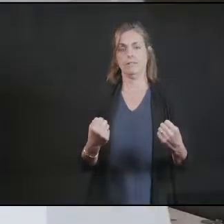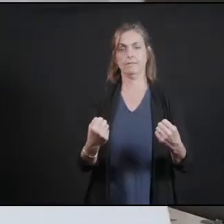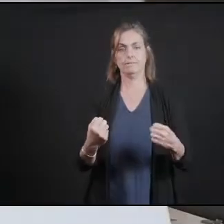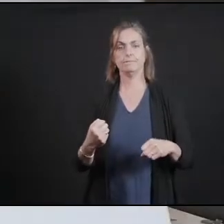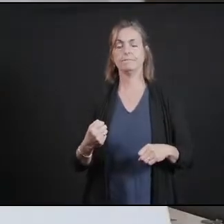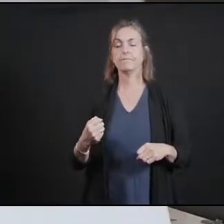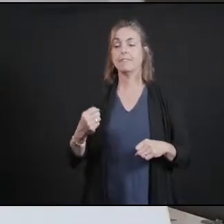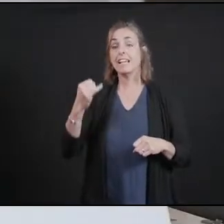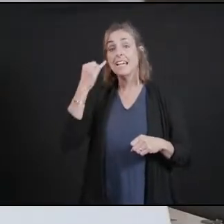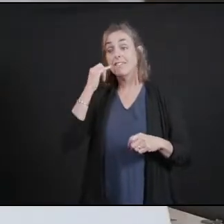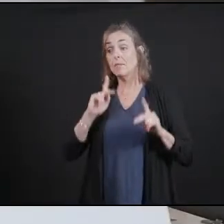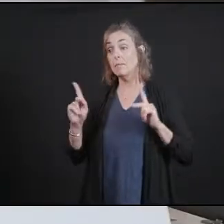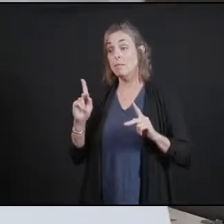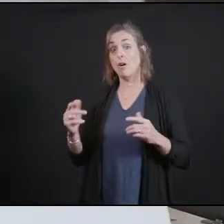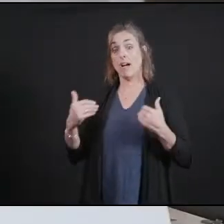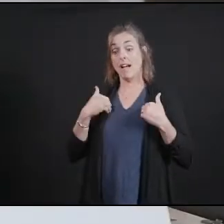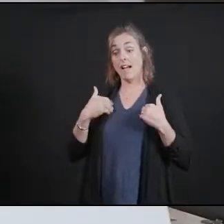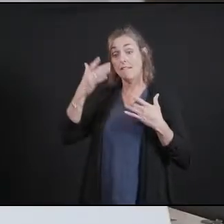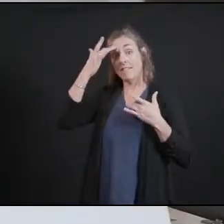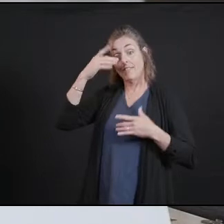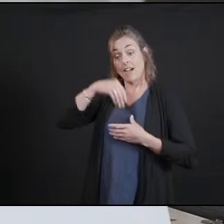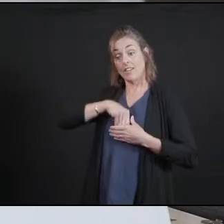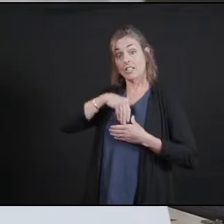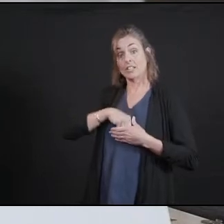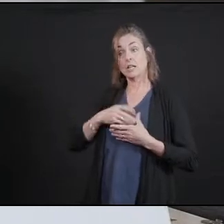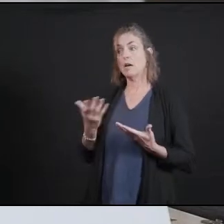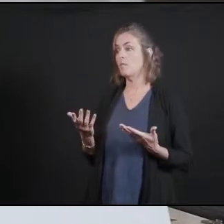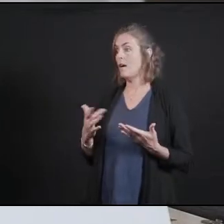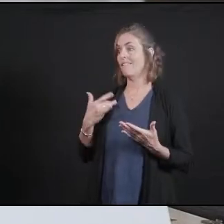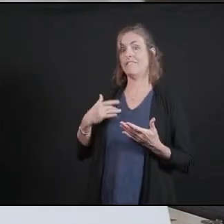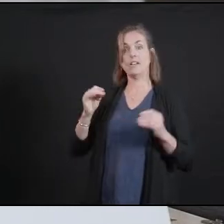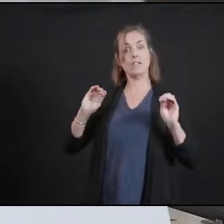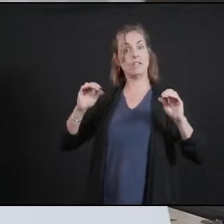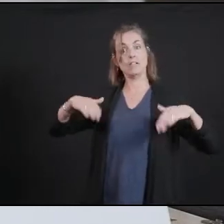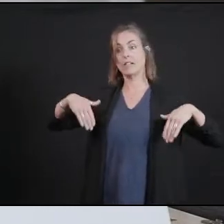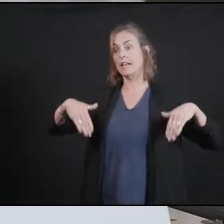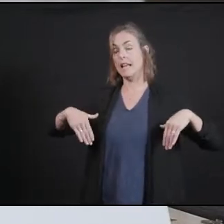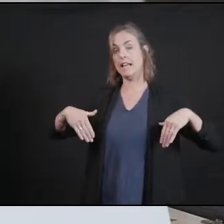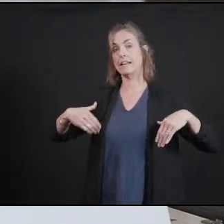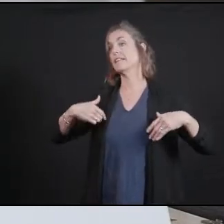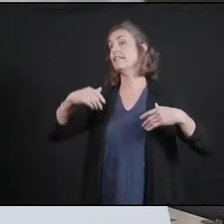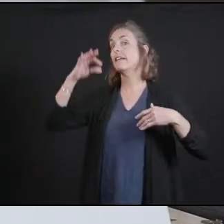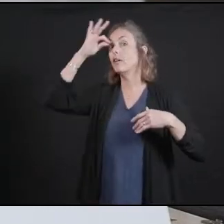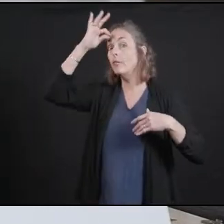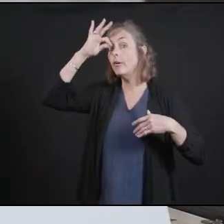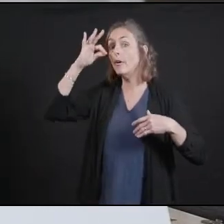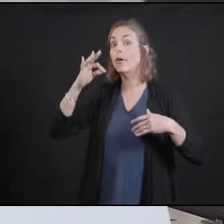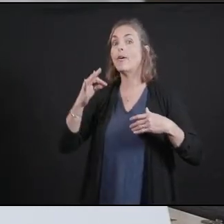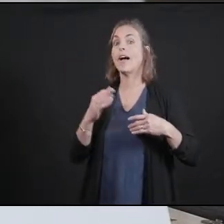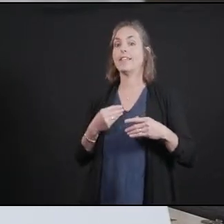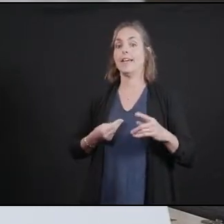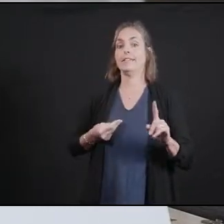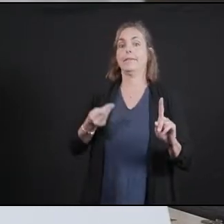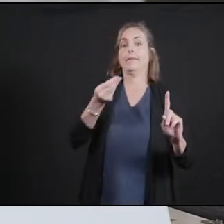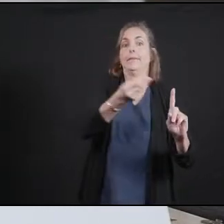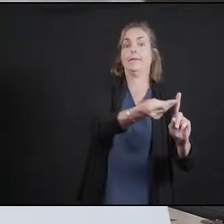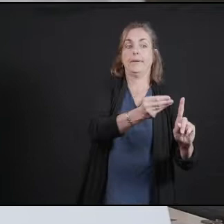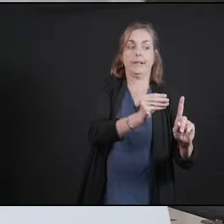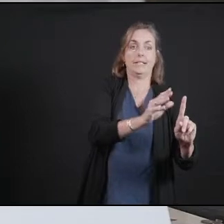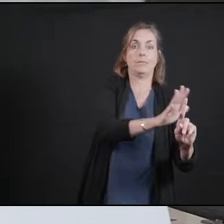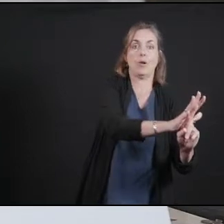public settings where other social distancing measures are difficult to maintain, such as the grocery store or the